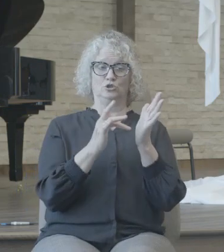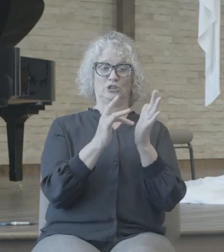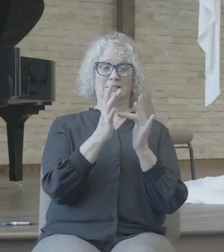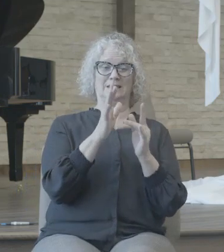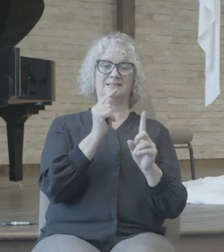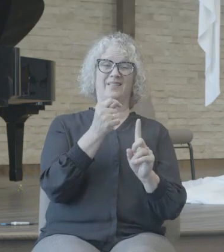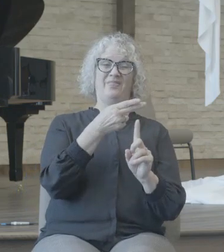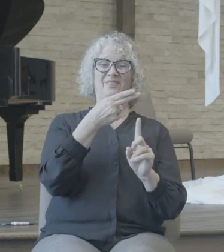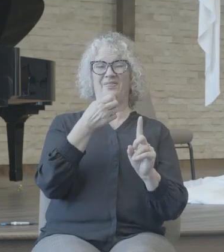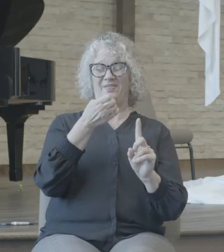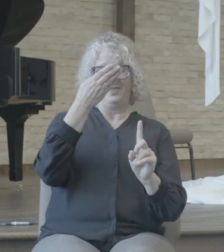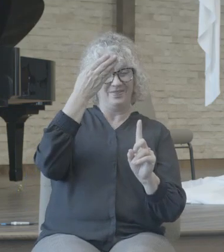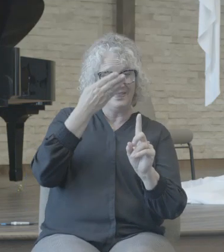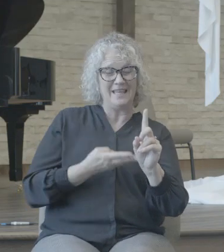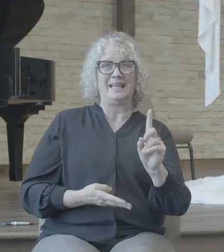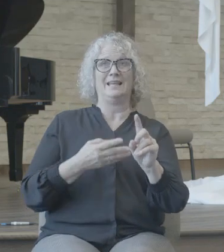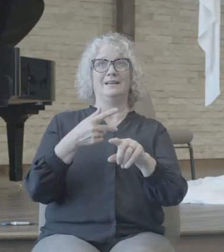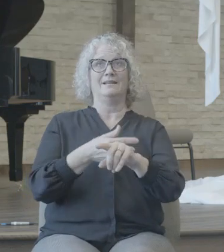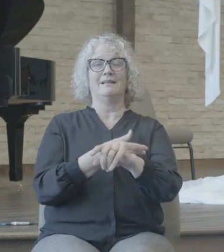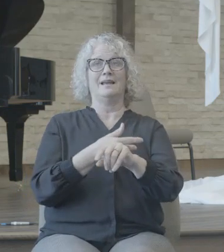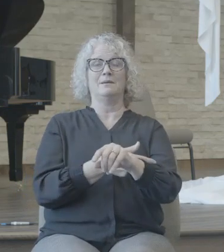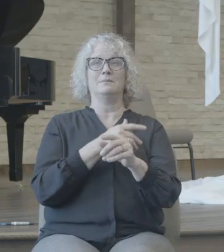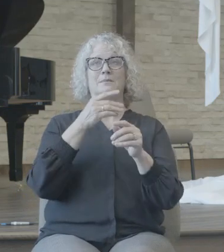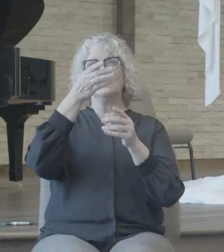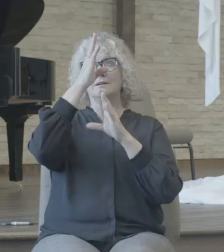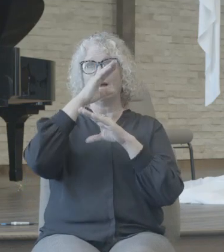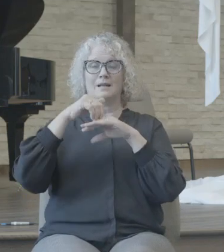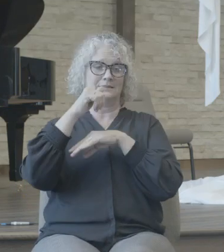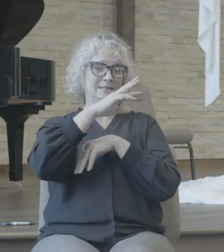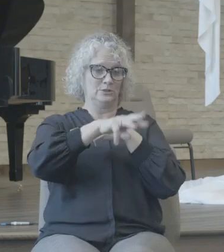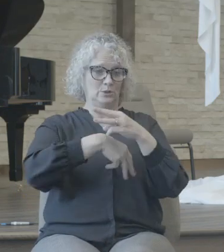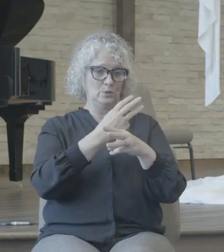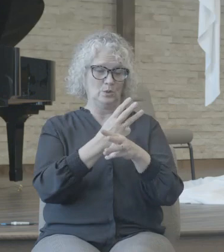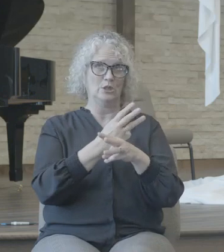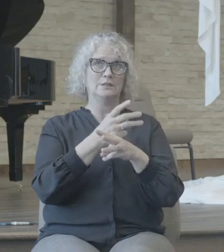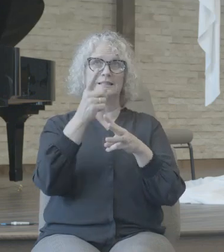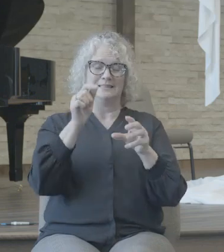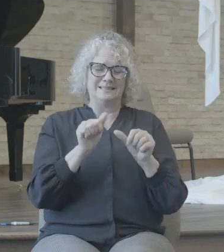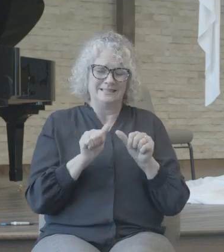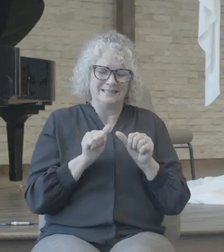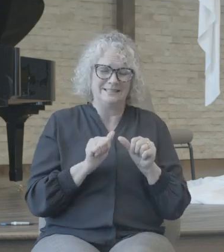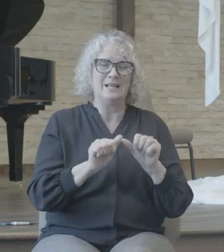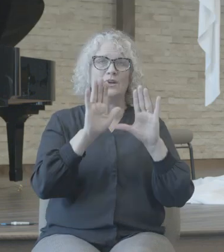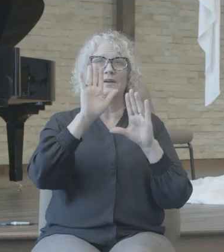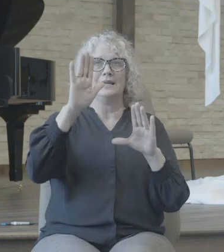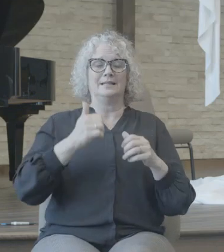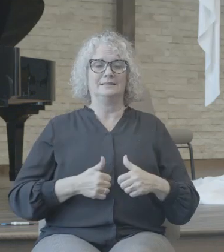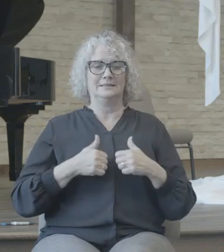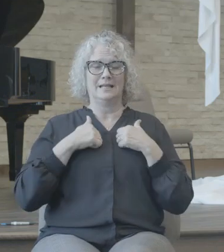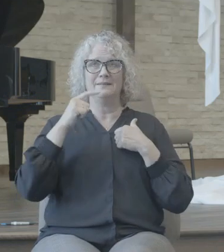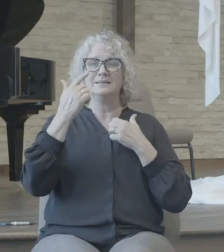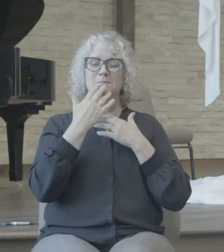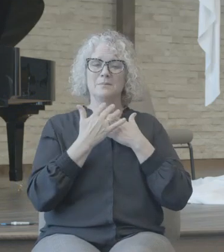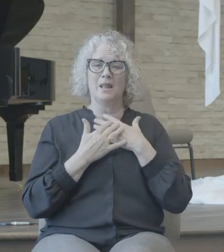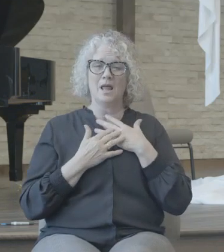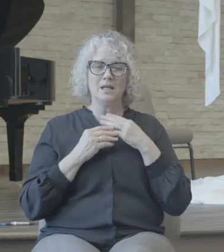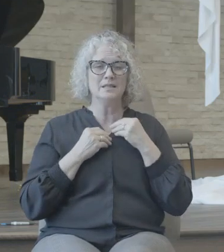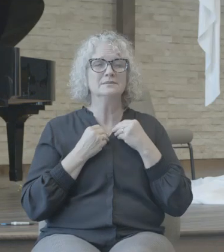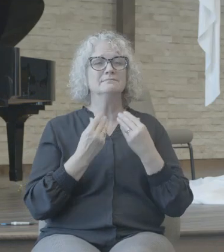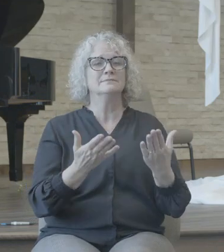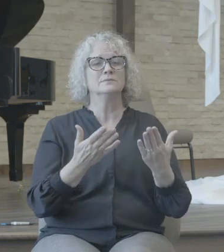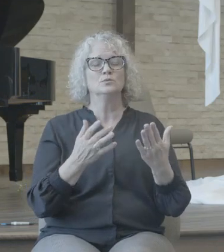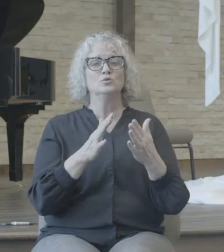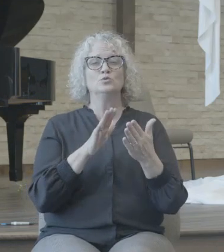Lamb that God sent into the world. And he sacrificed his life. He shed his blood to atone for